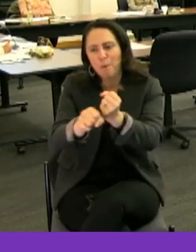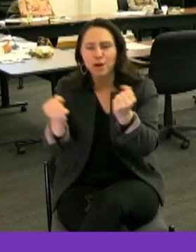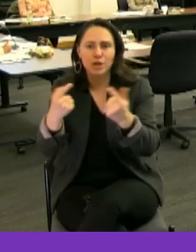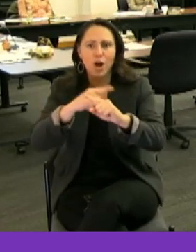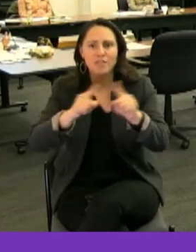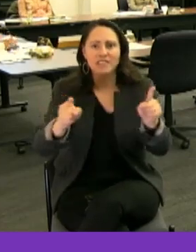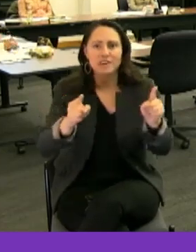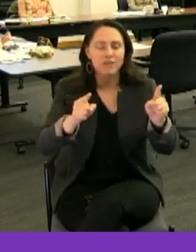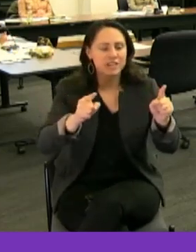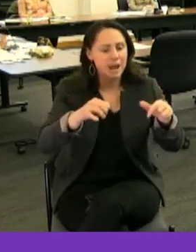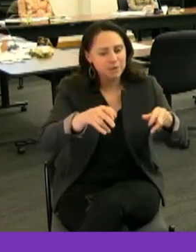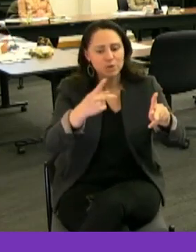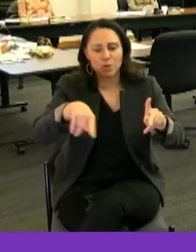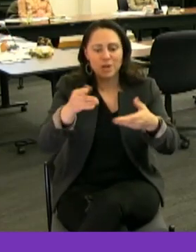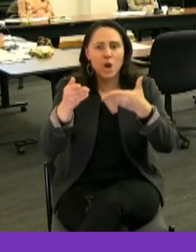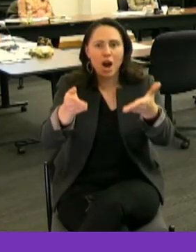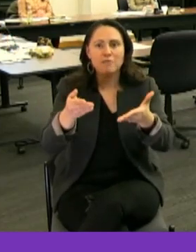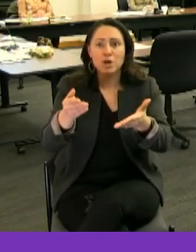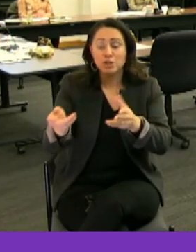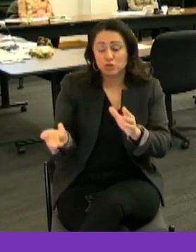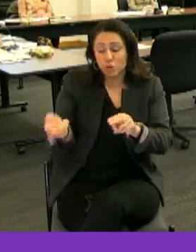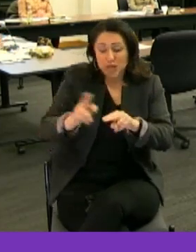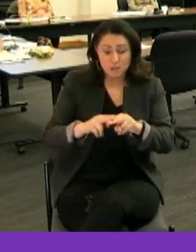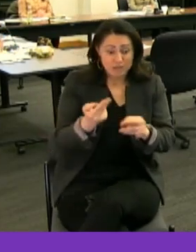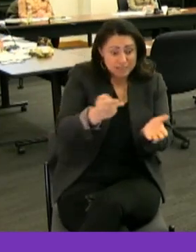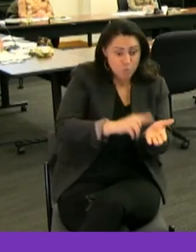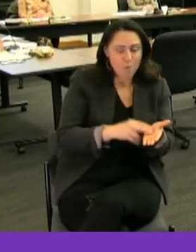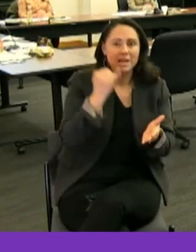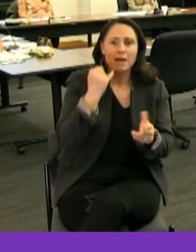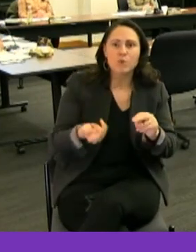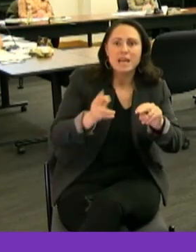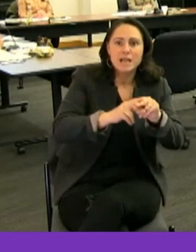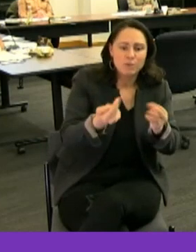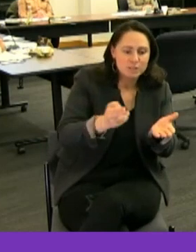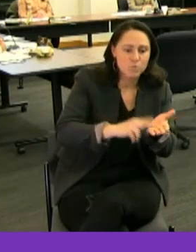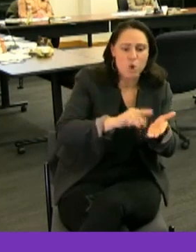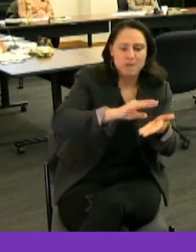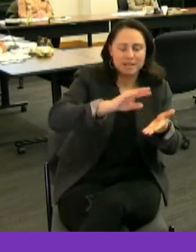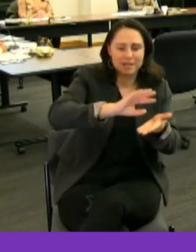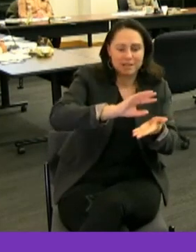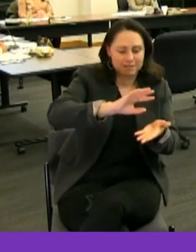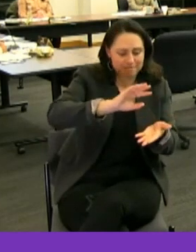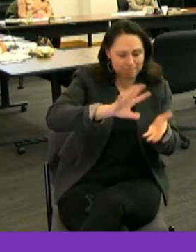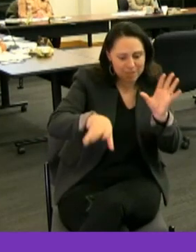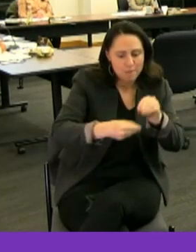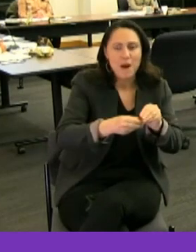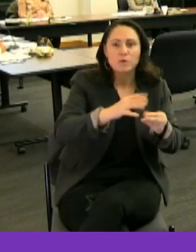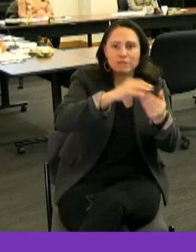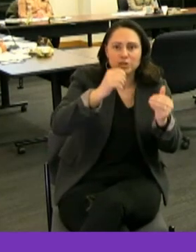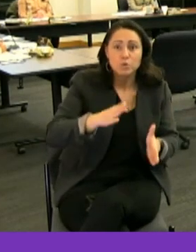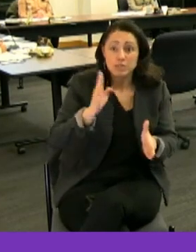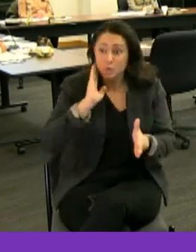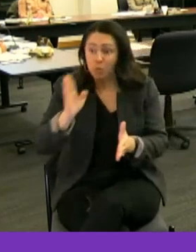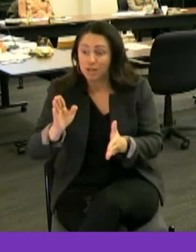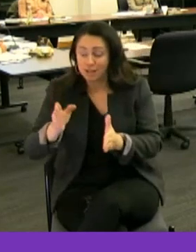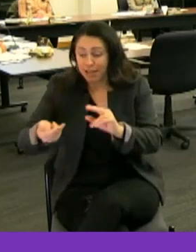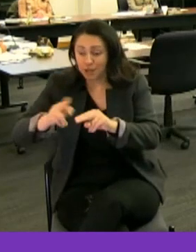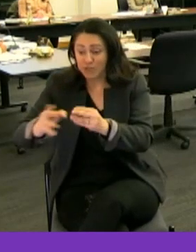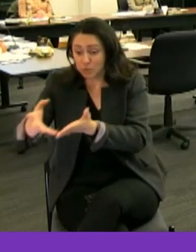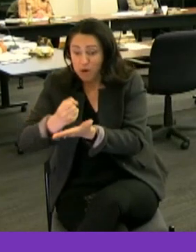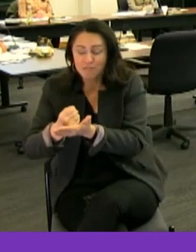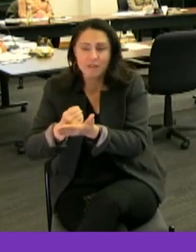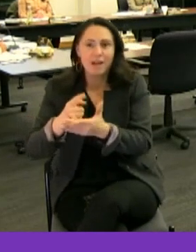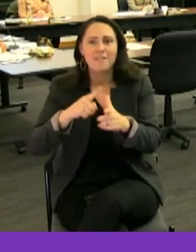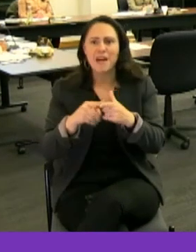platforms that we offer to increase our enrollment. Because if we increase enrollment, we will increase our revenue, and there will not be a need for